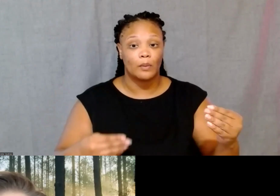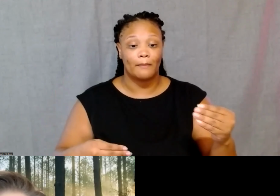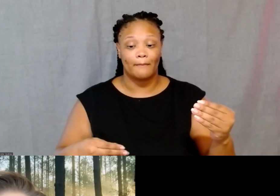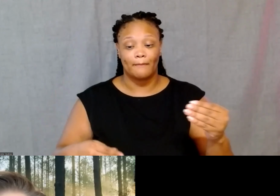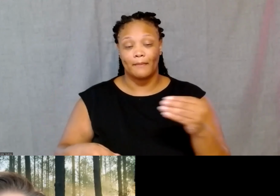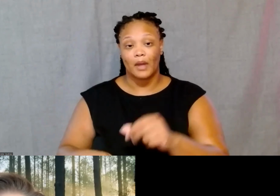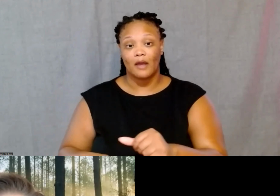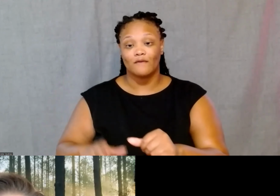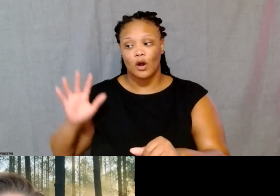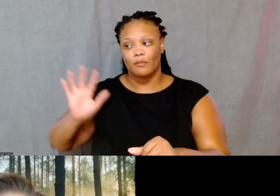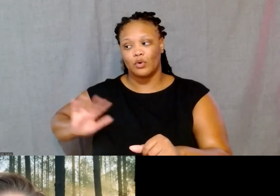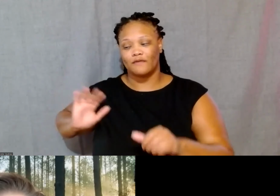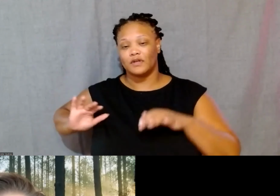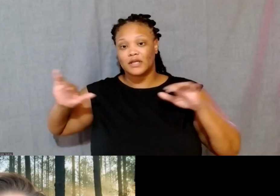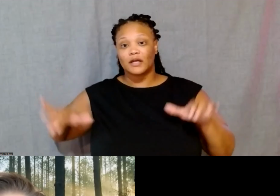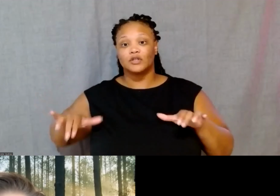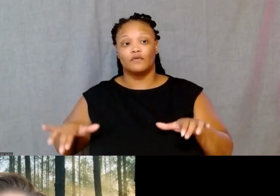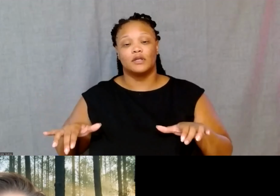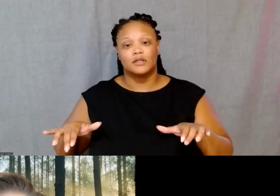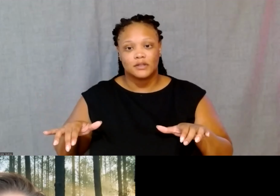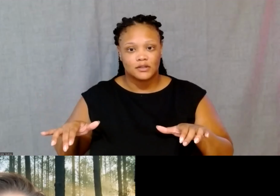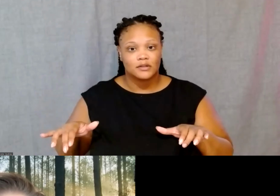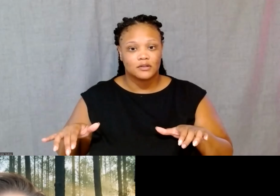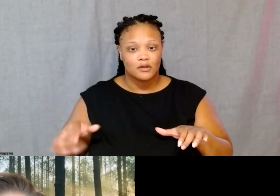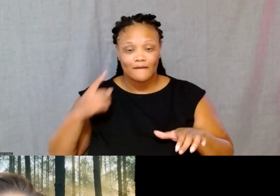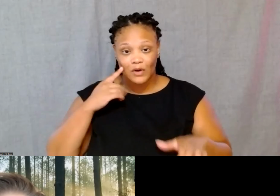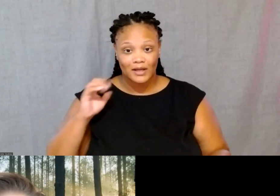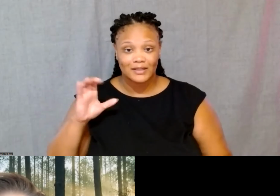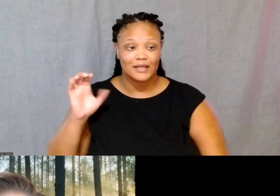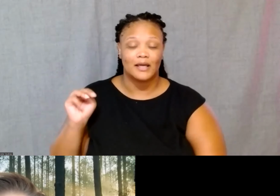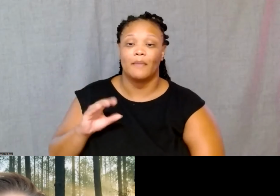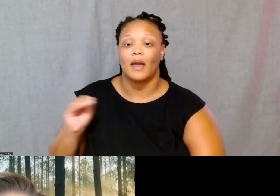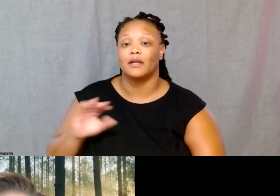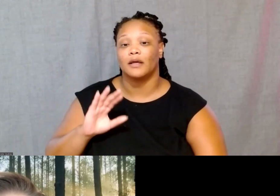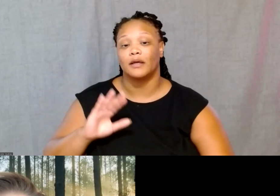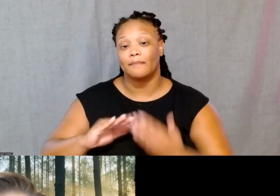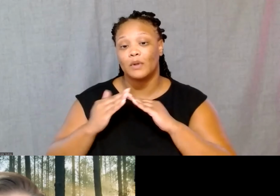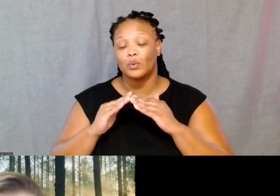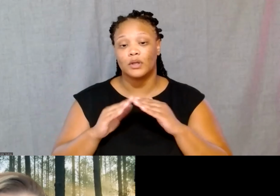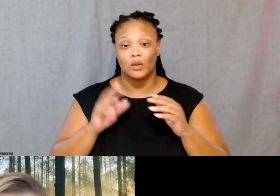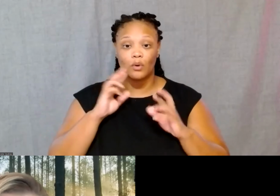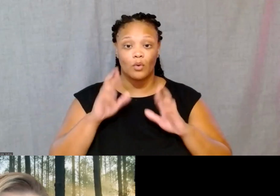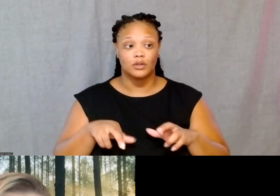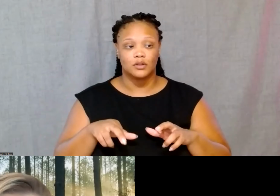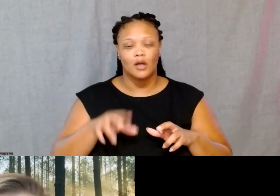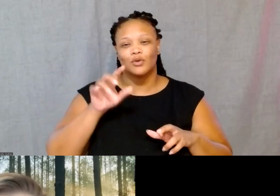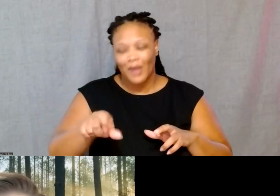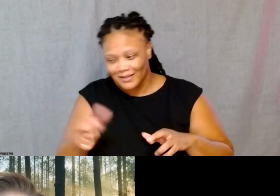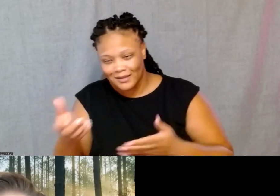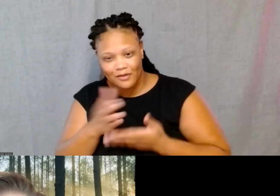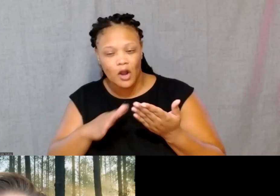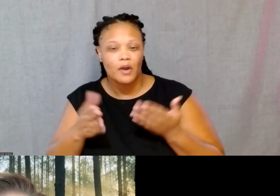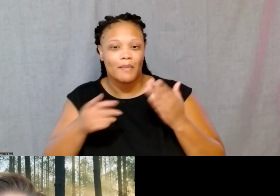to support ECM and community supports. So that is also another area of the cited initiative that may be of